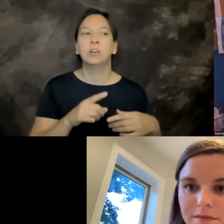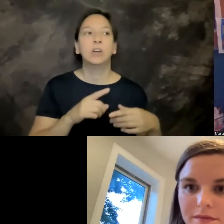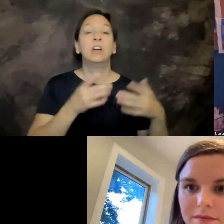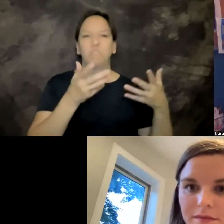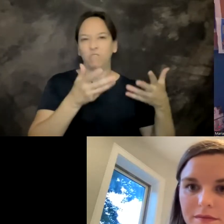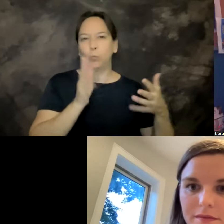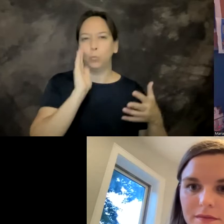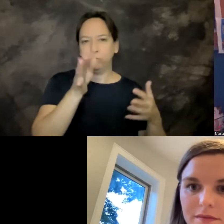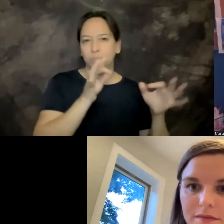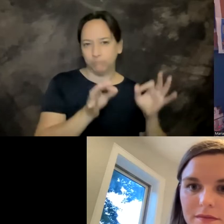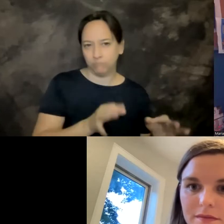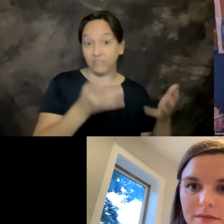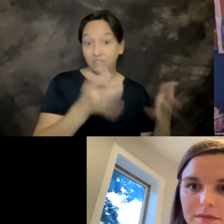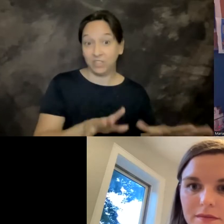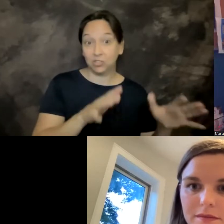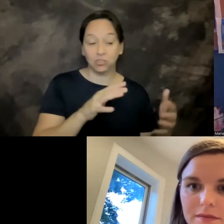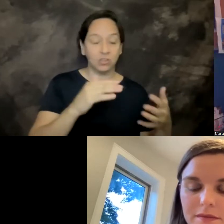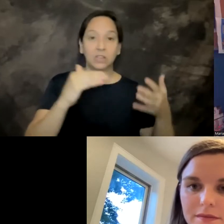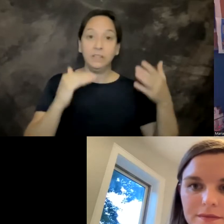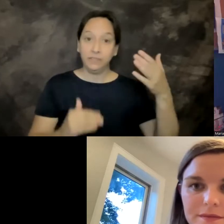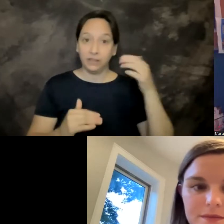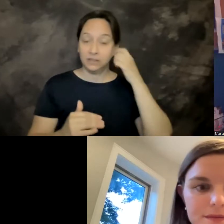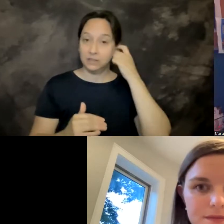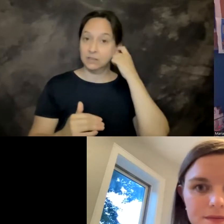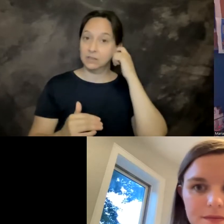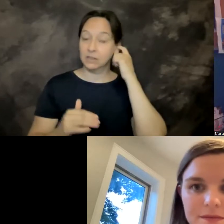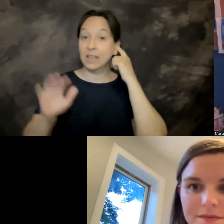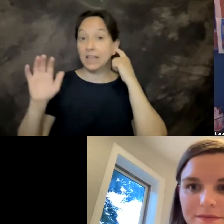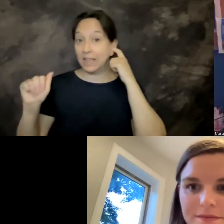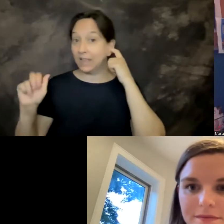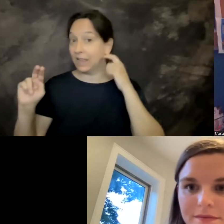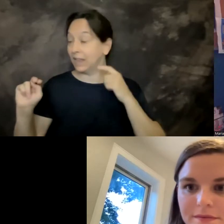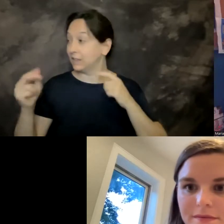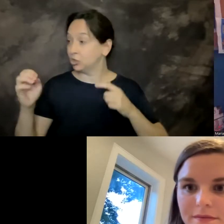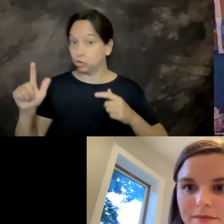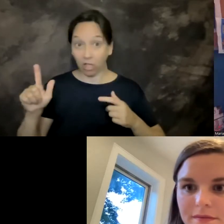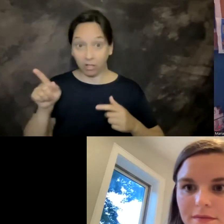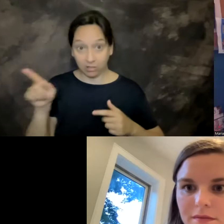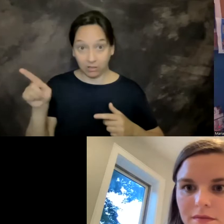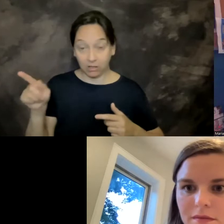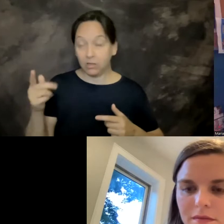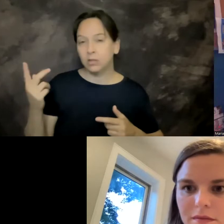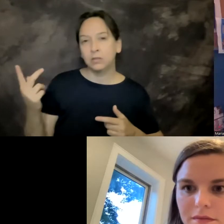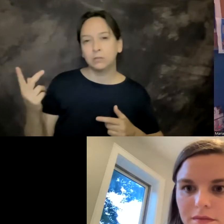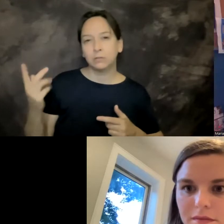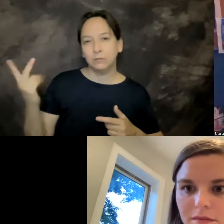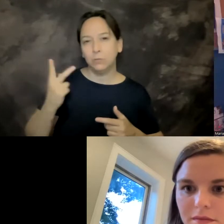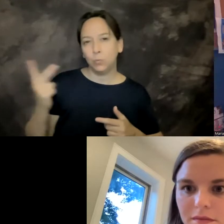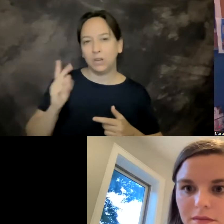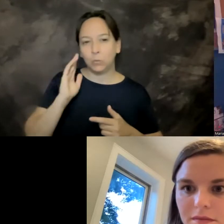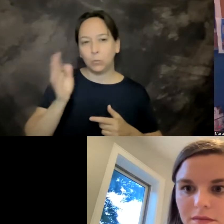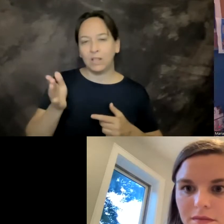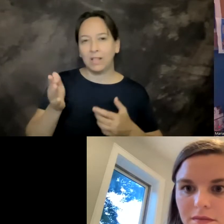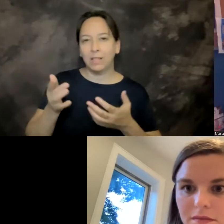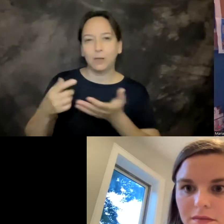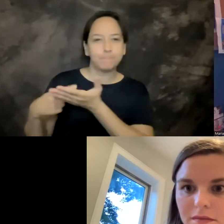I'm going to have a back and forth with Angel, with everybody here present. We asked